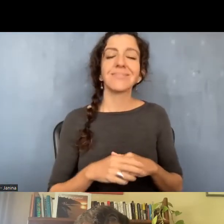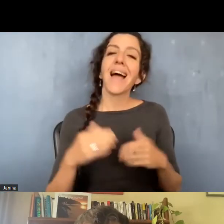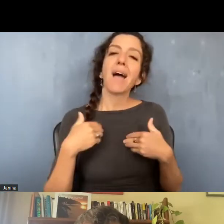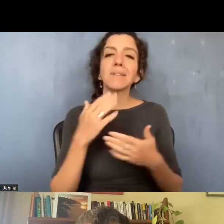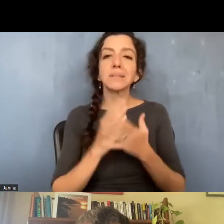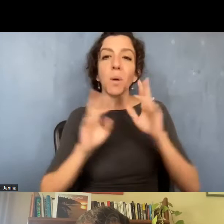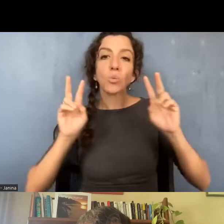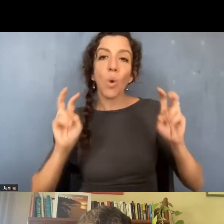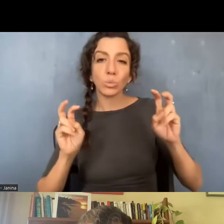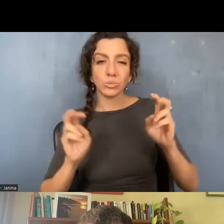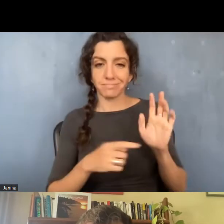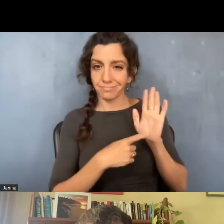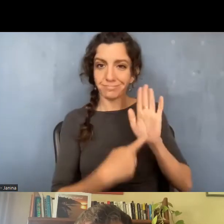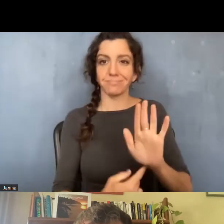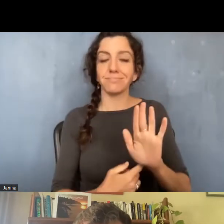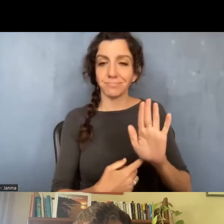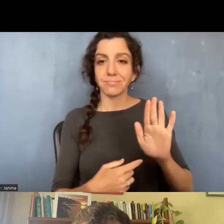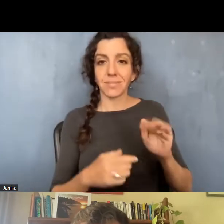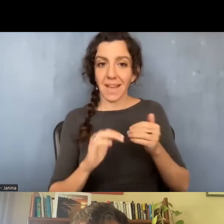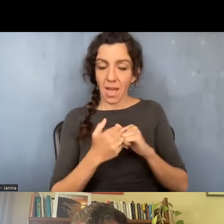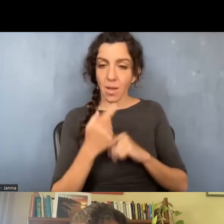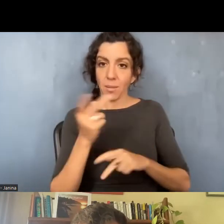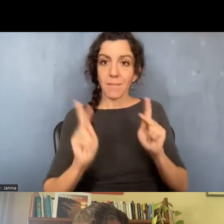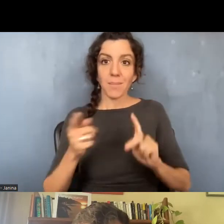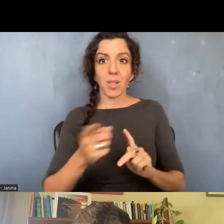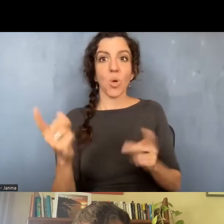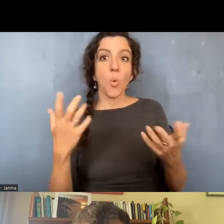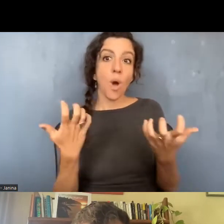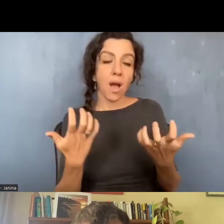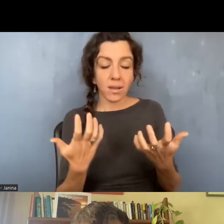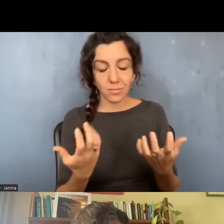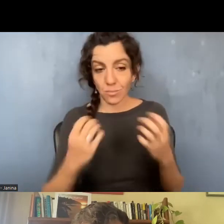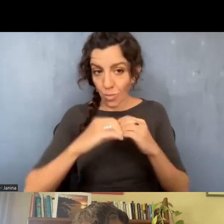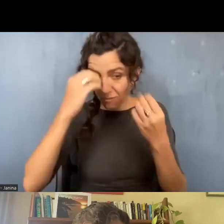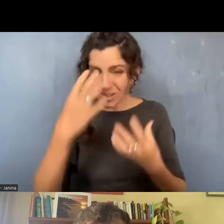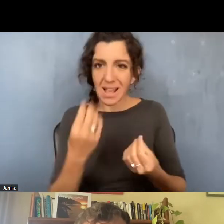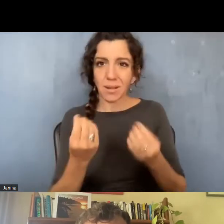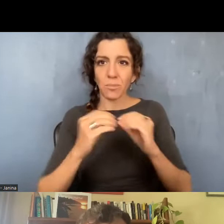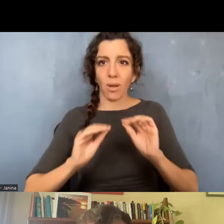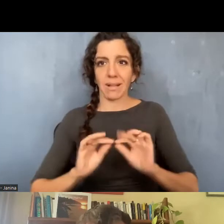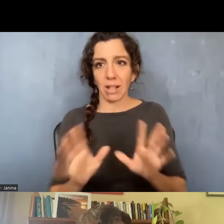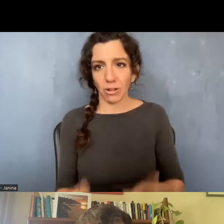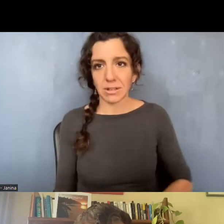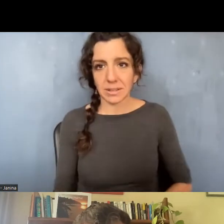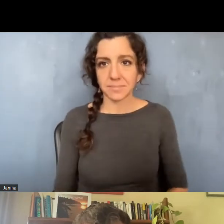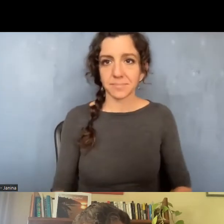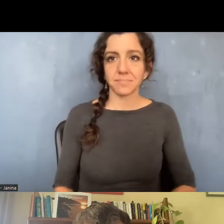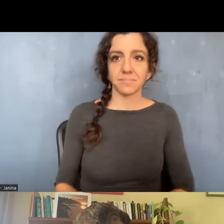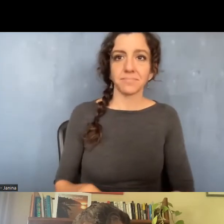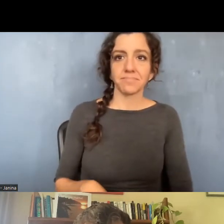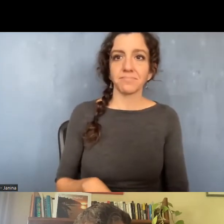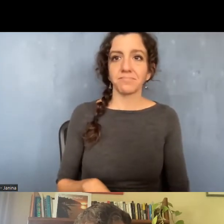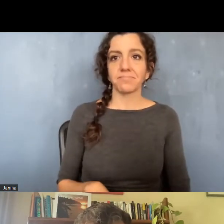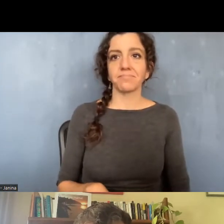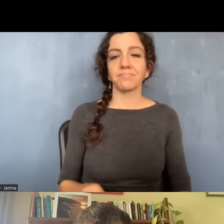that reflect this desire for more information and greater clarity. First one here is, quote, if there